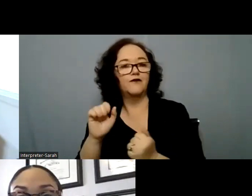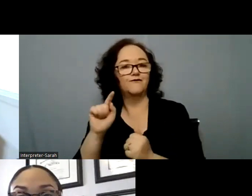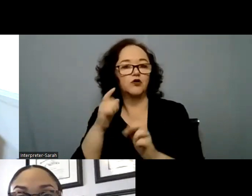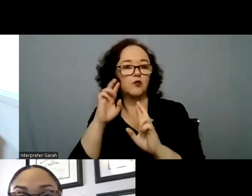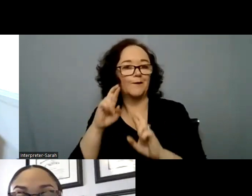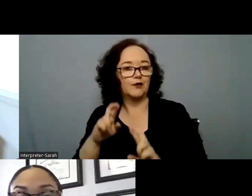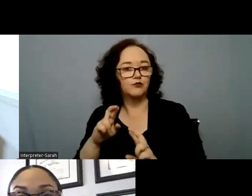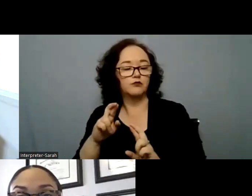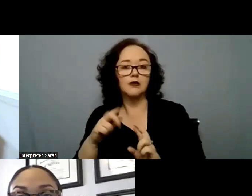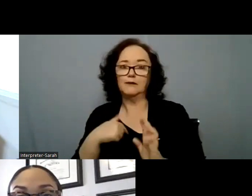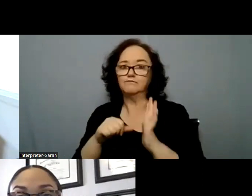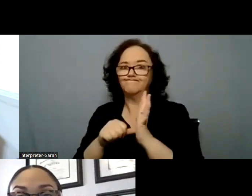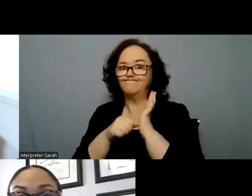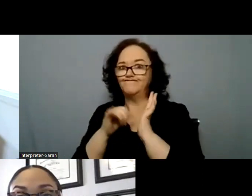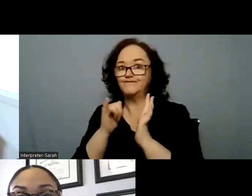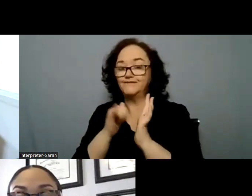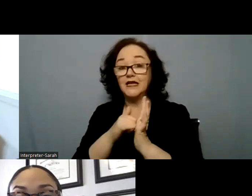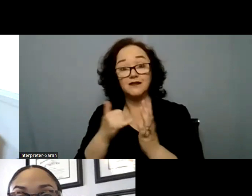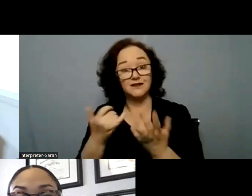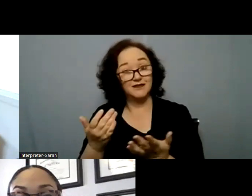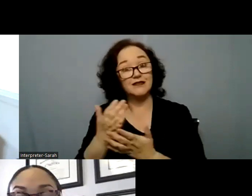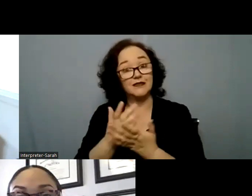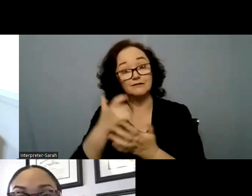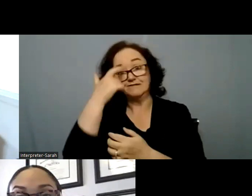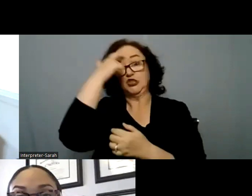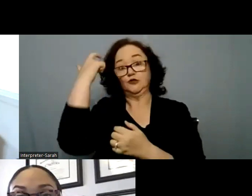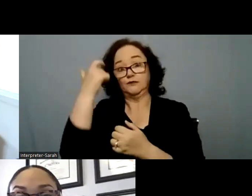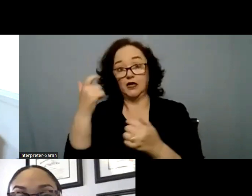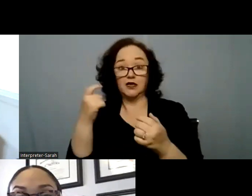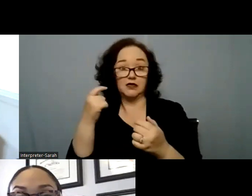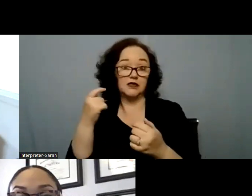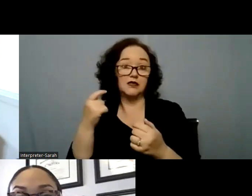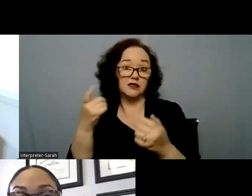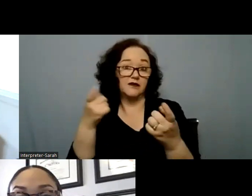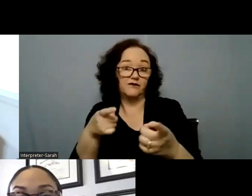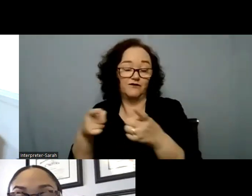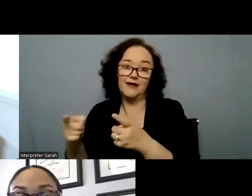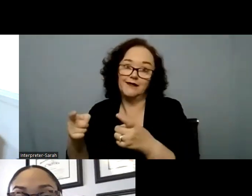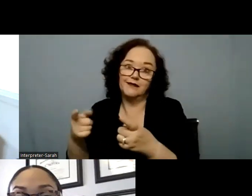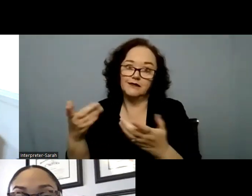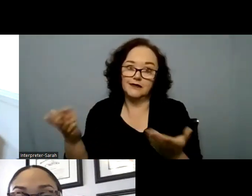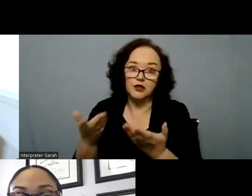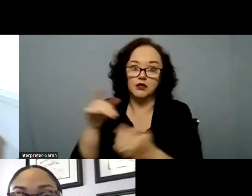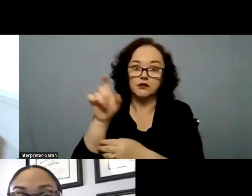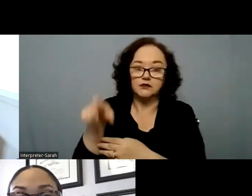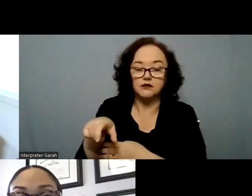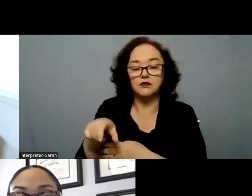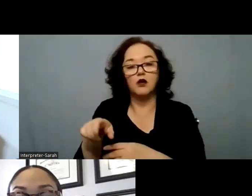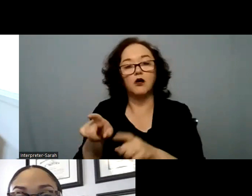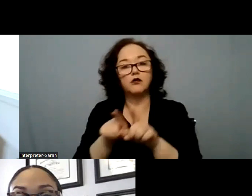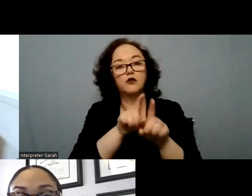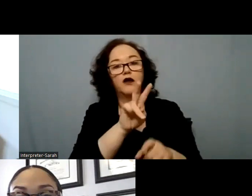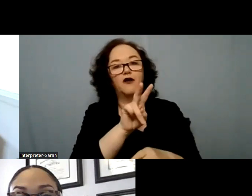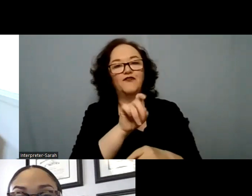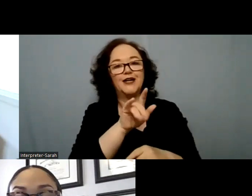some traumatic events that have occurred across the state of Texas over the years. But we also have veterans peers.